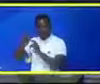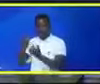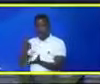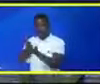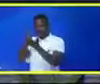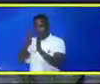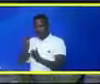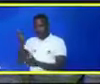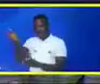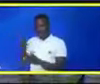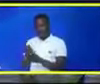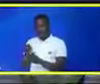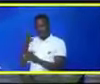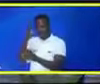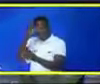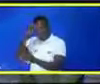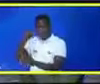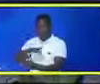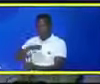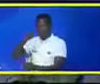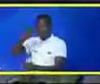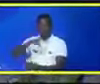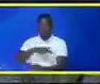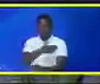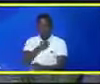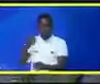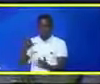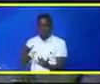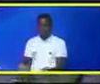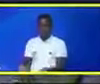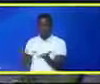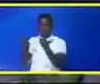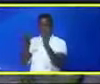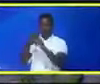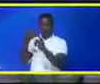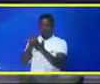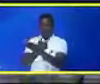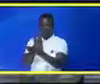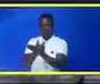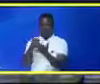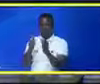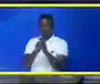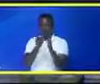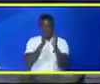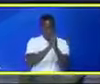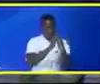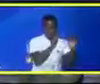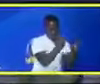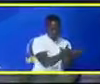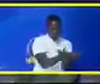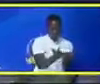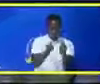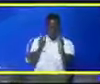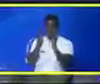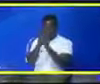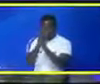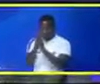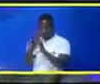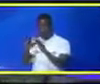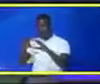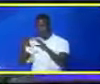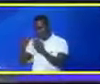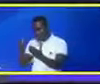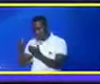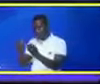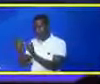me. Men and women who will begin to rise from Ghana. Prayer groups, prayer cells,